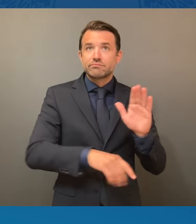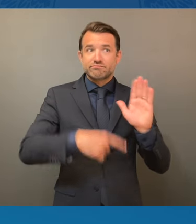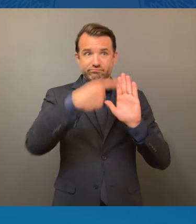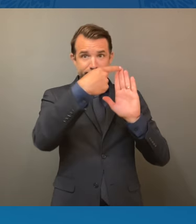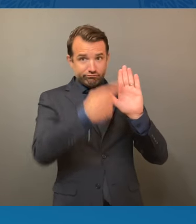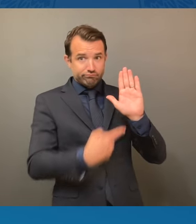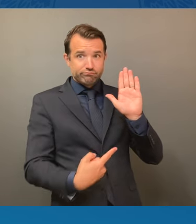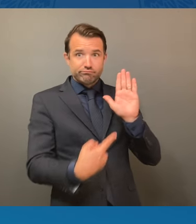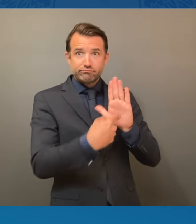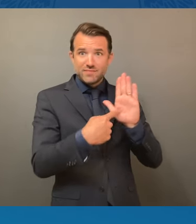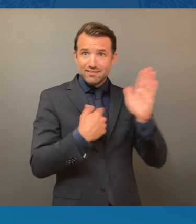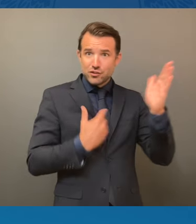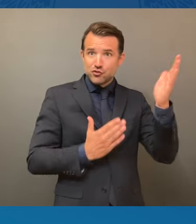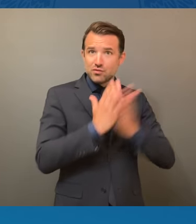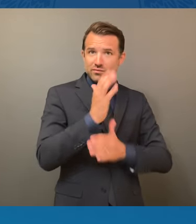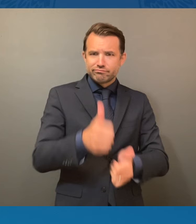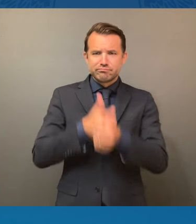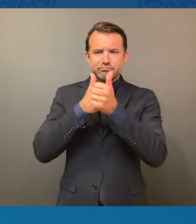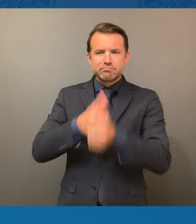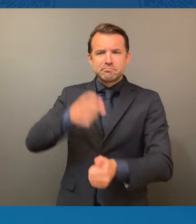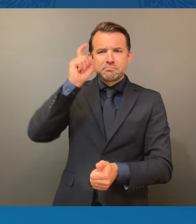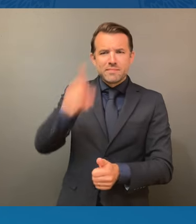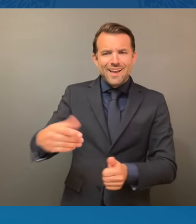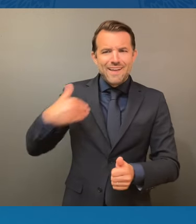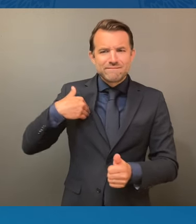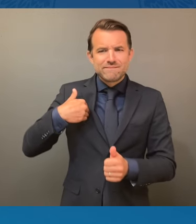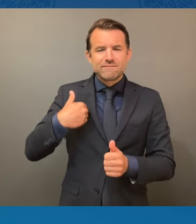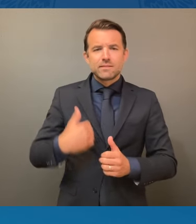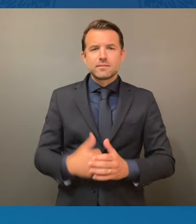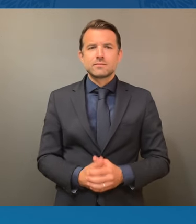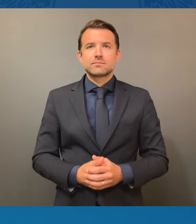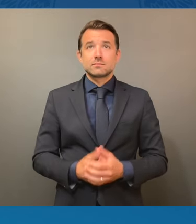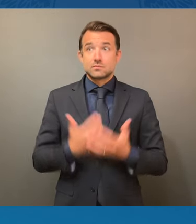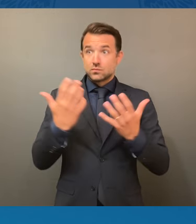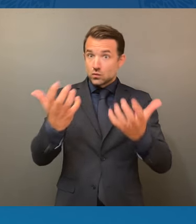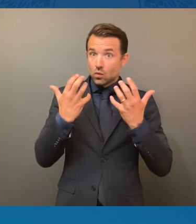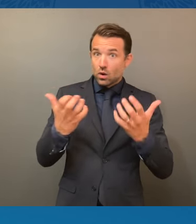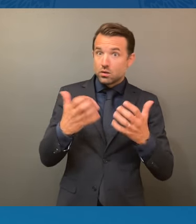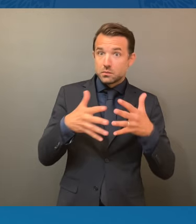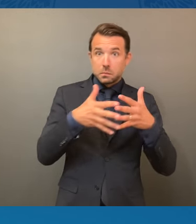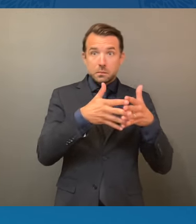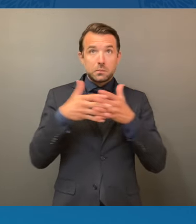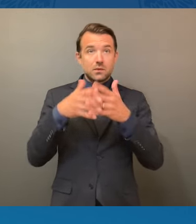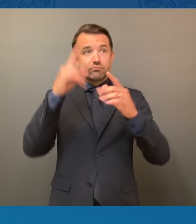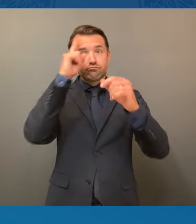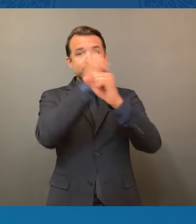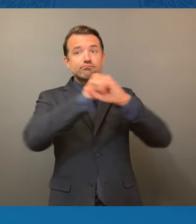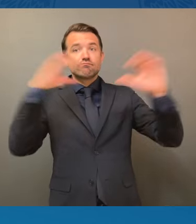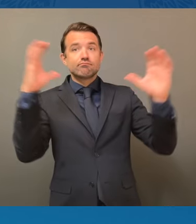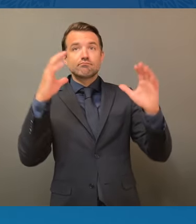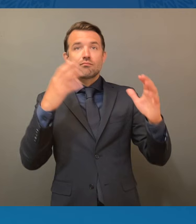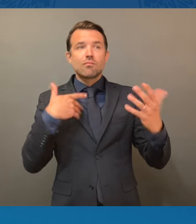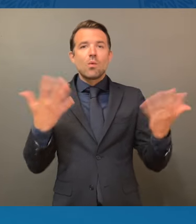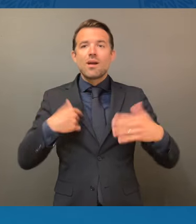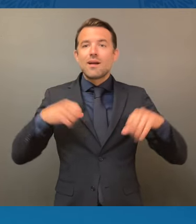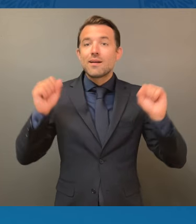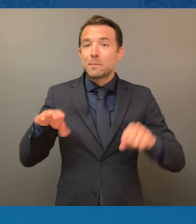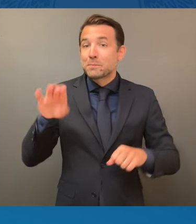the ability to see America as it can be, unburdened by what has